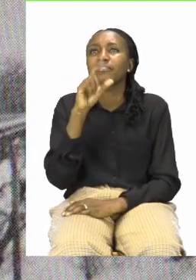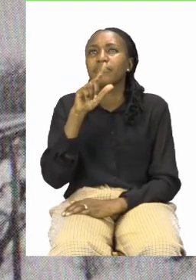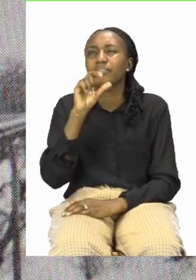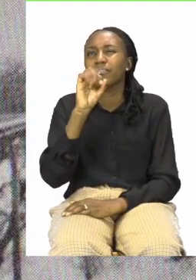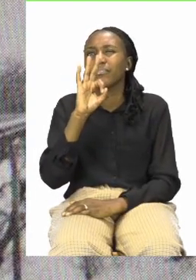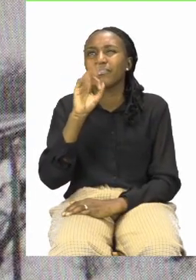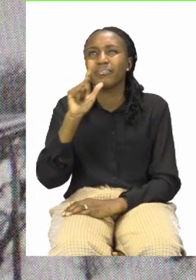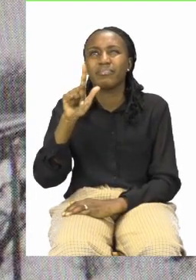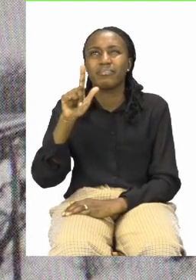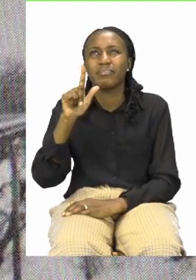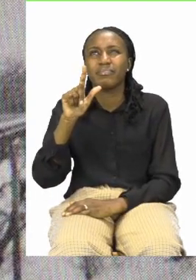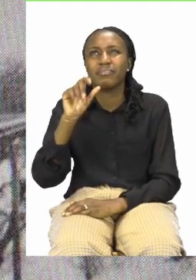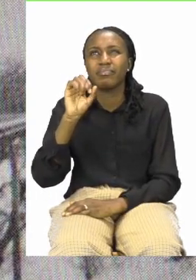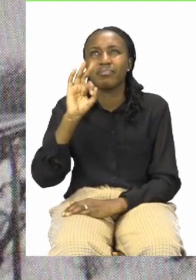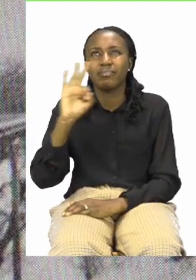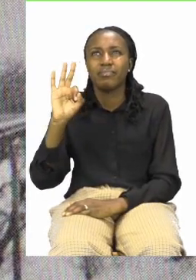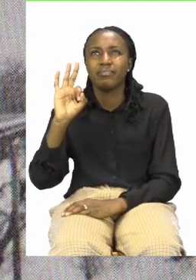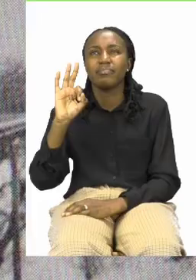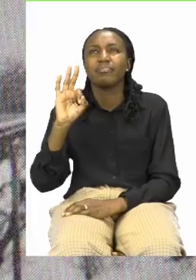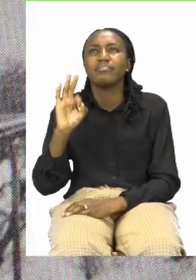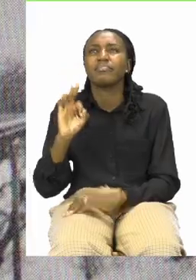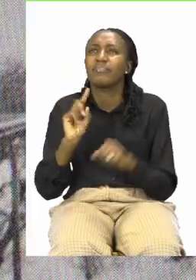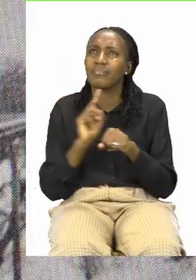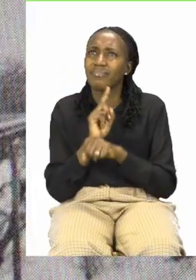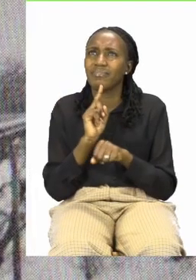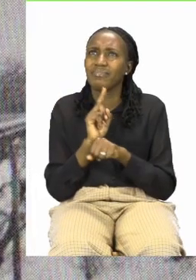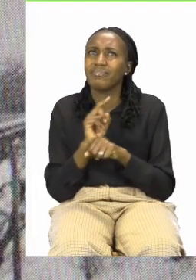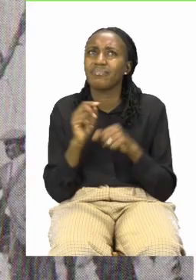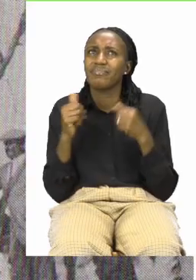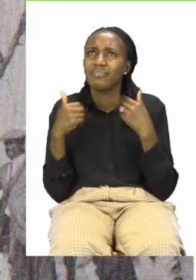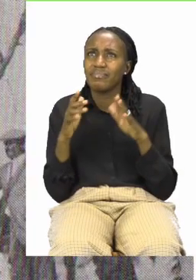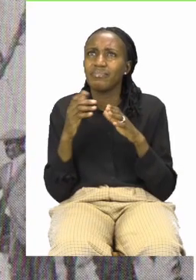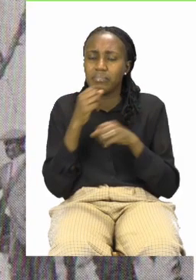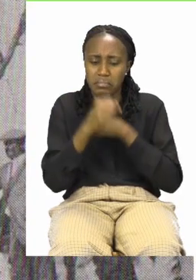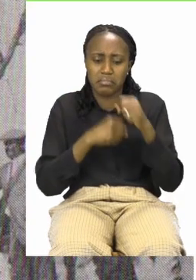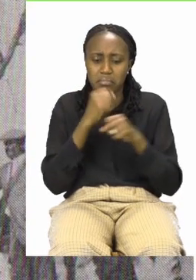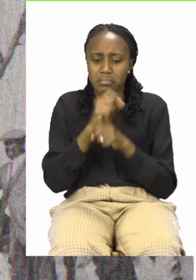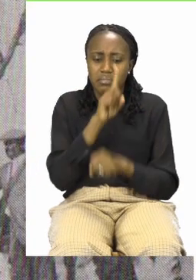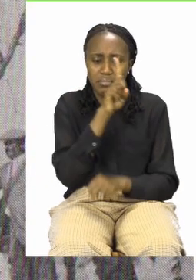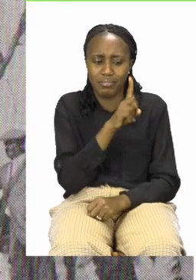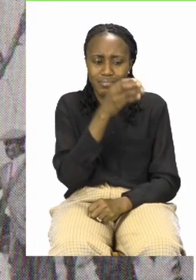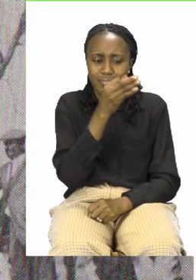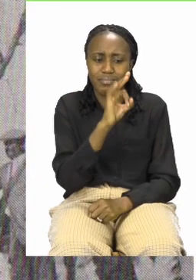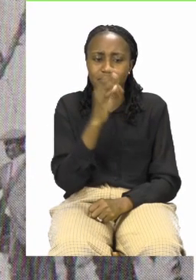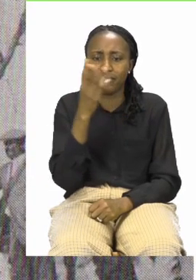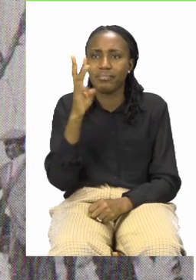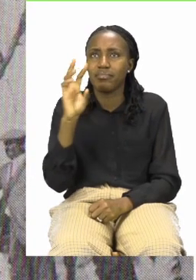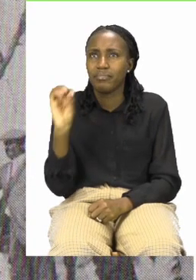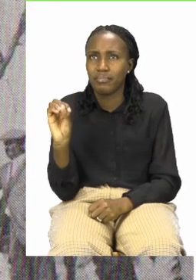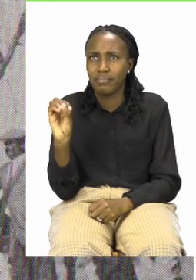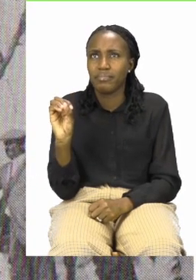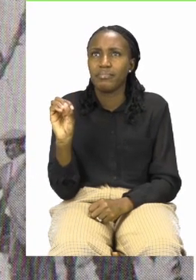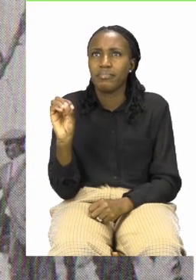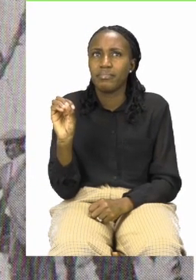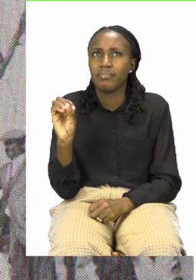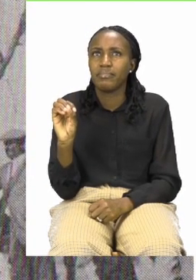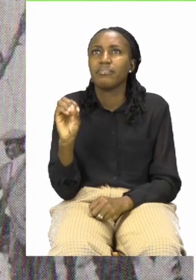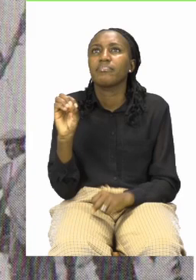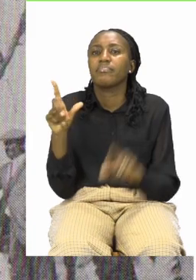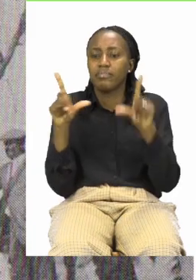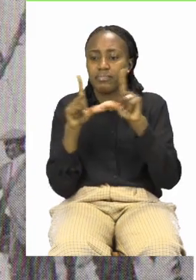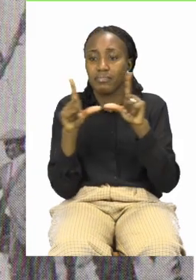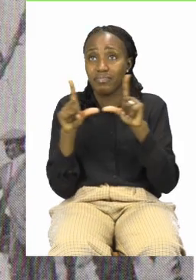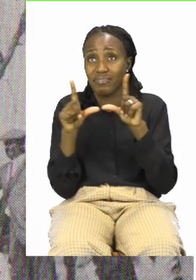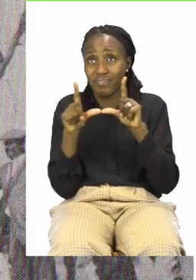course was actually established in 1916. And that was the winter golf course that